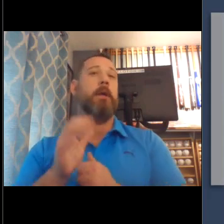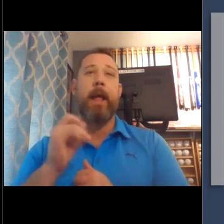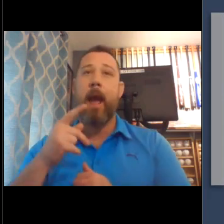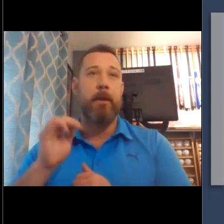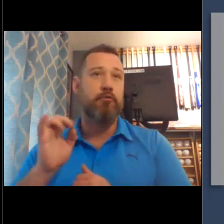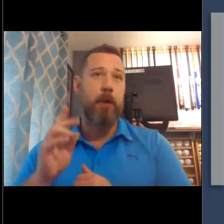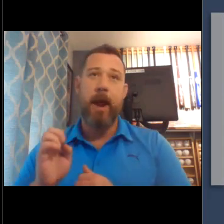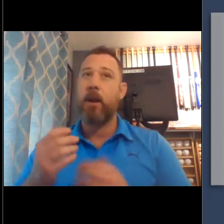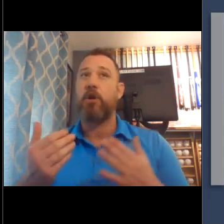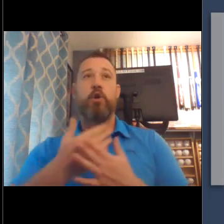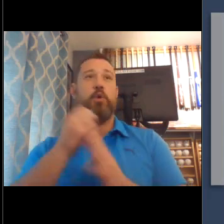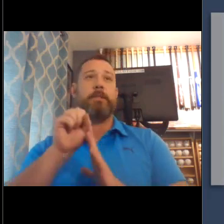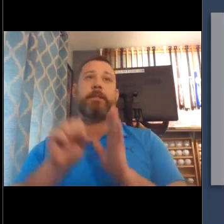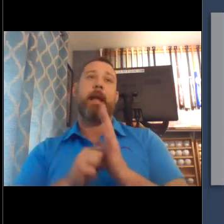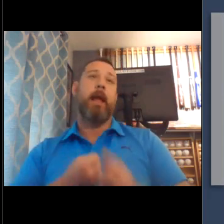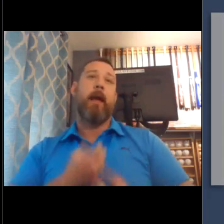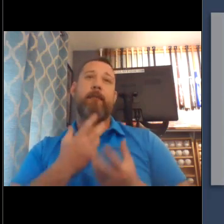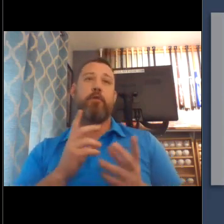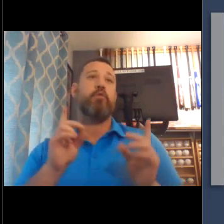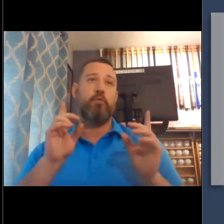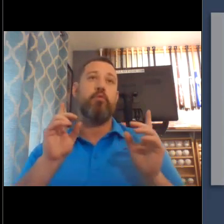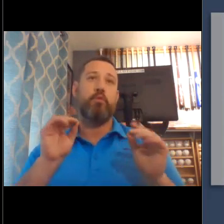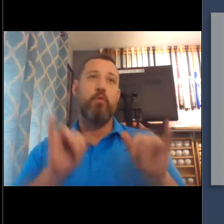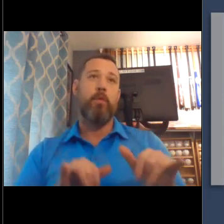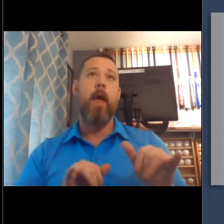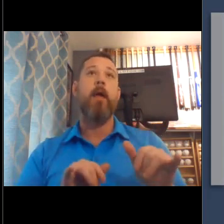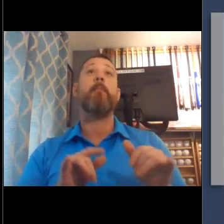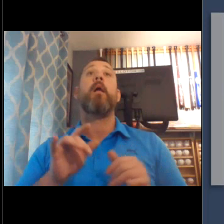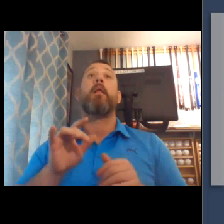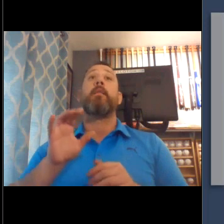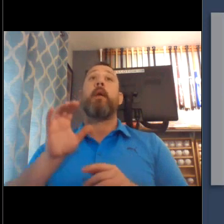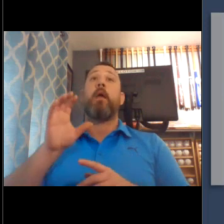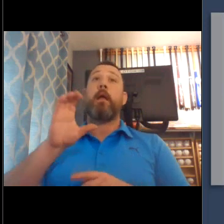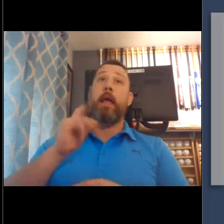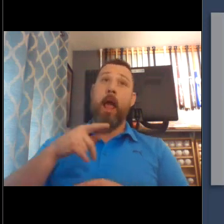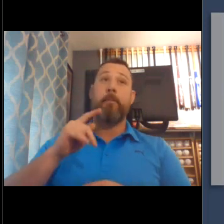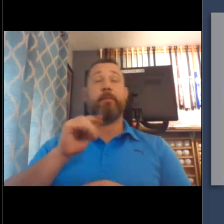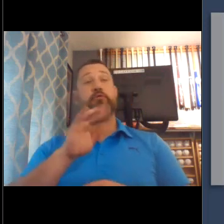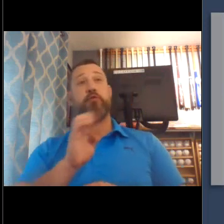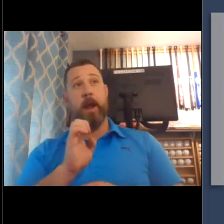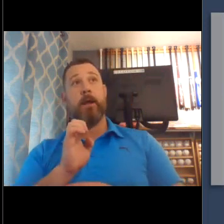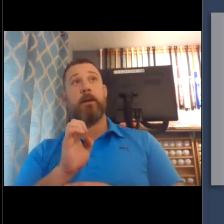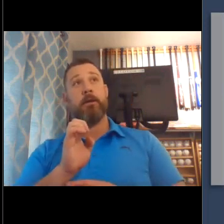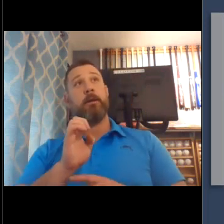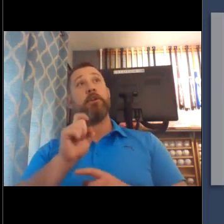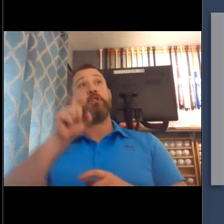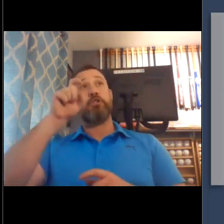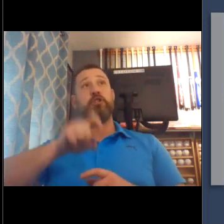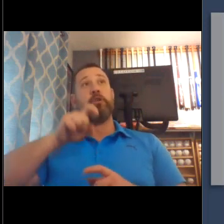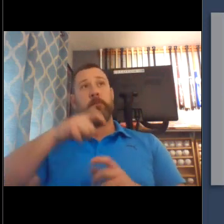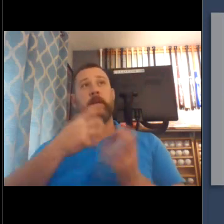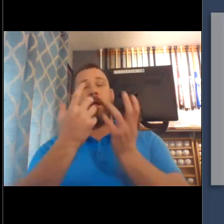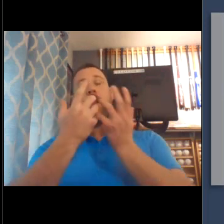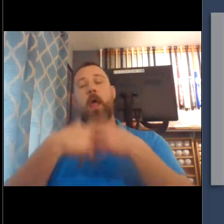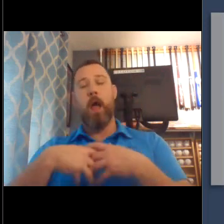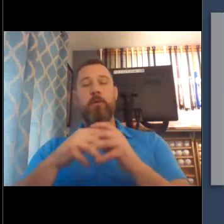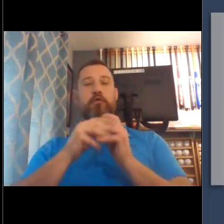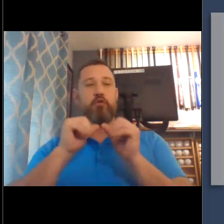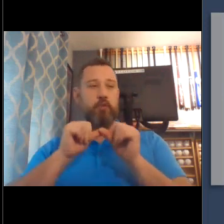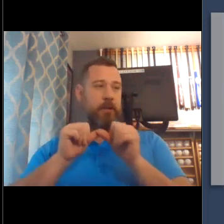state effort to do that. But again, the cap and trade element is vital, and it should be aligned with the duration of our air quality